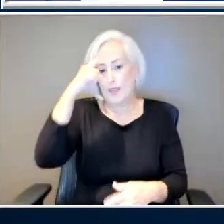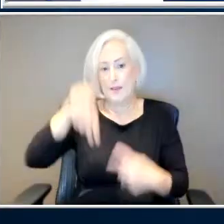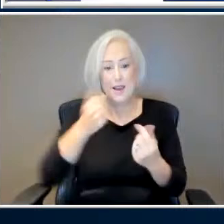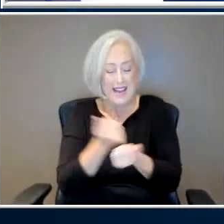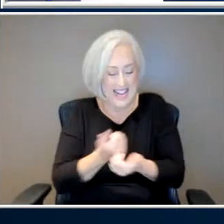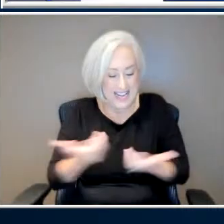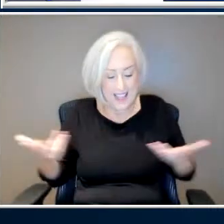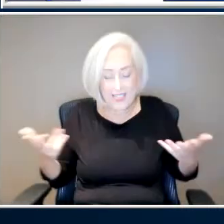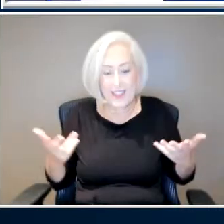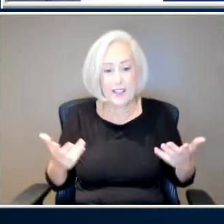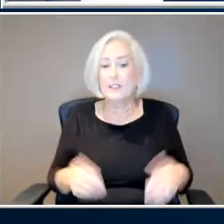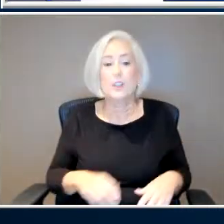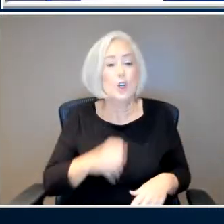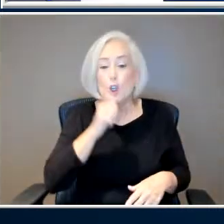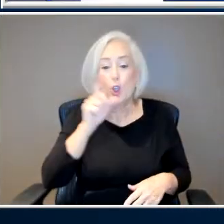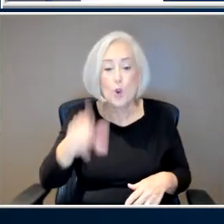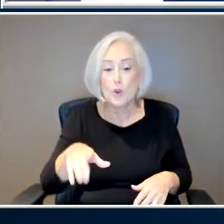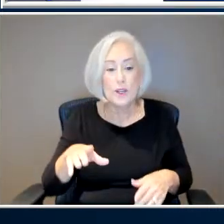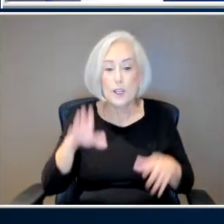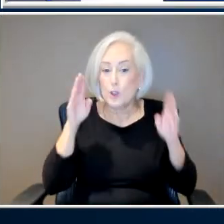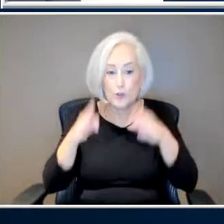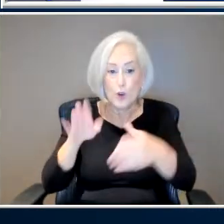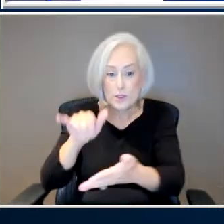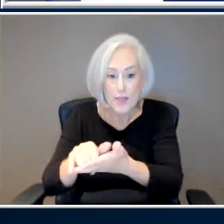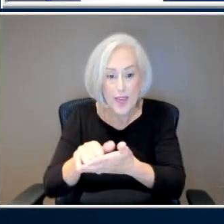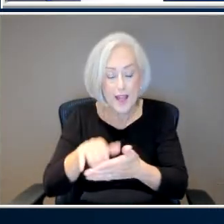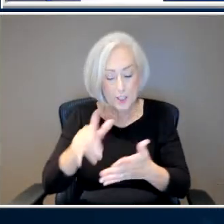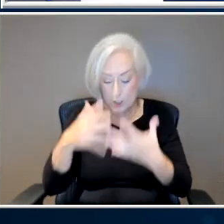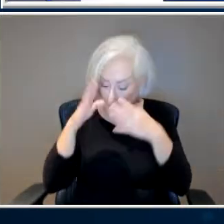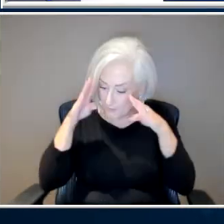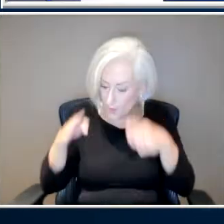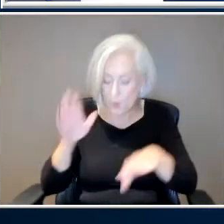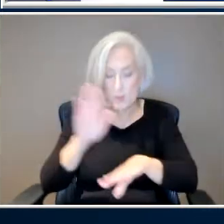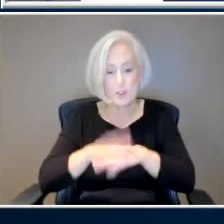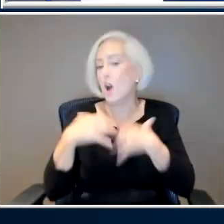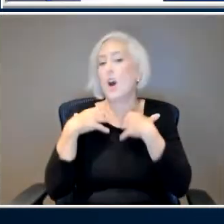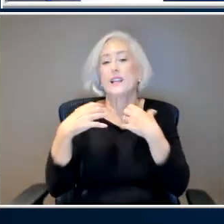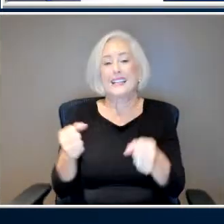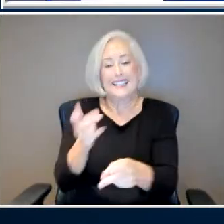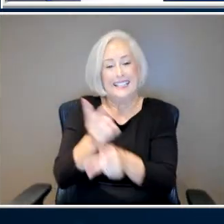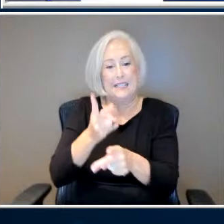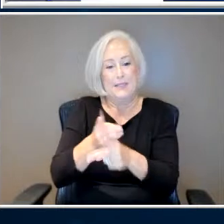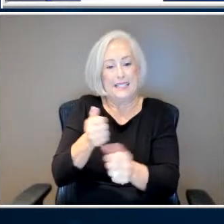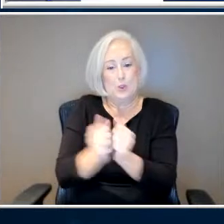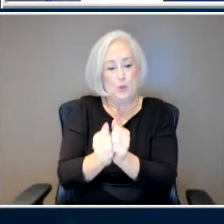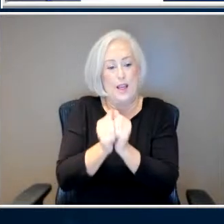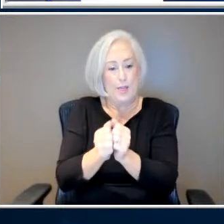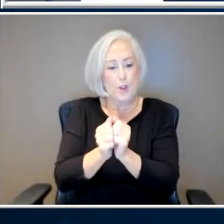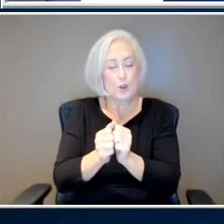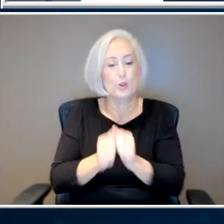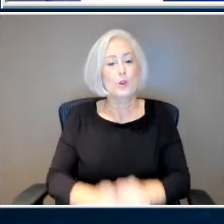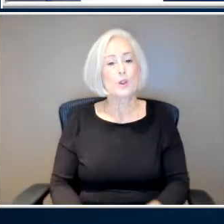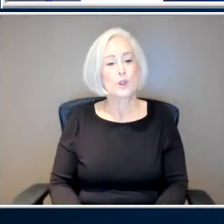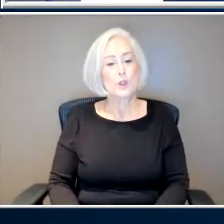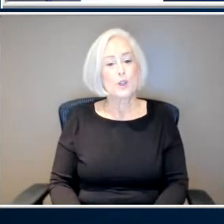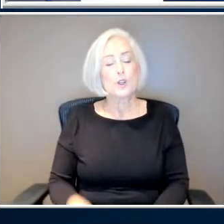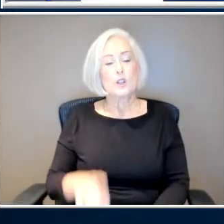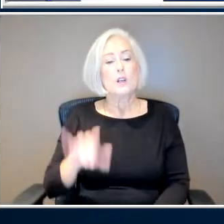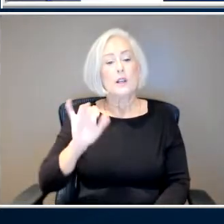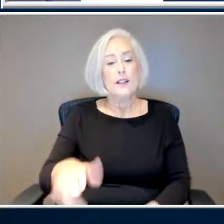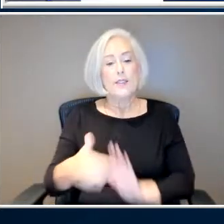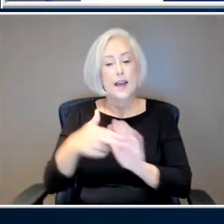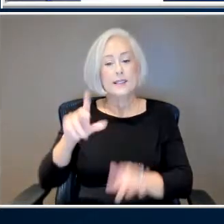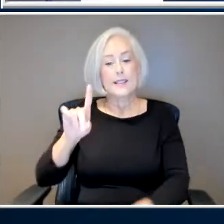focus on your healing and just keeping it together. Right. When it comes to the actual diagnosis, Dr. O'Day, can you explain to